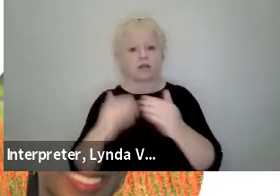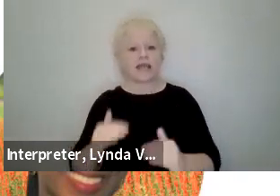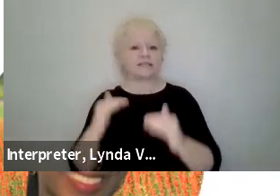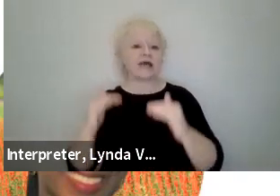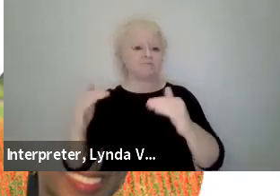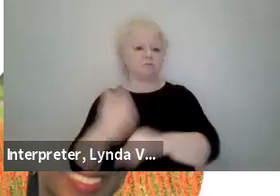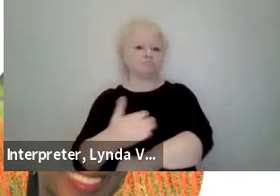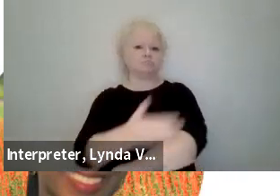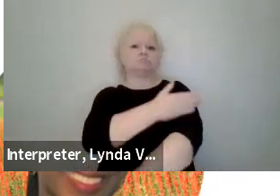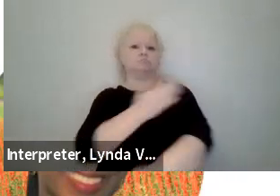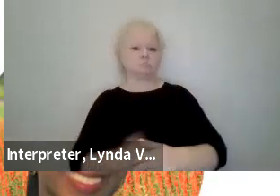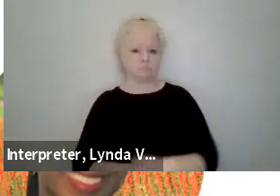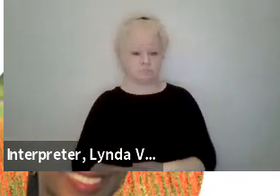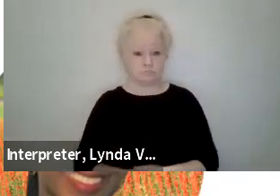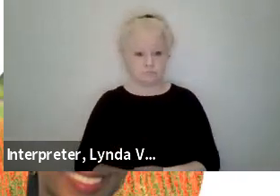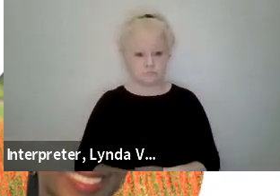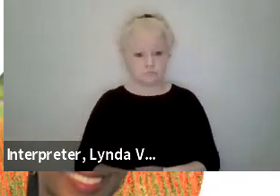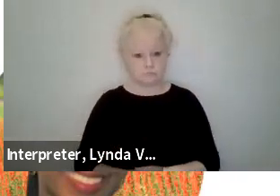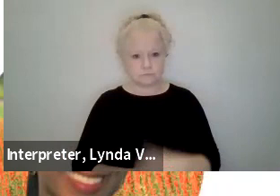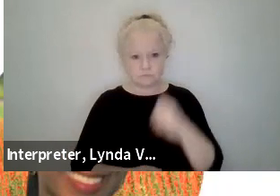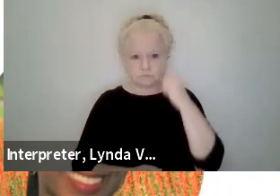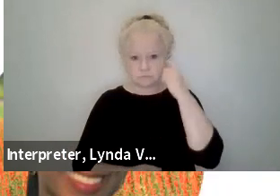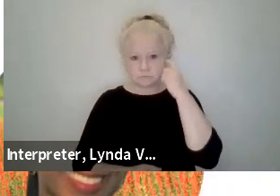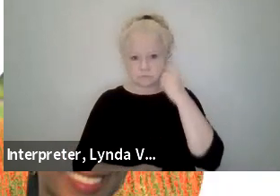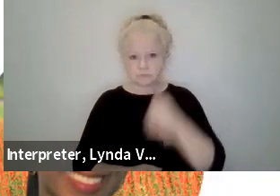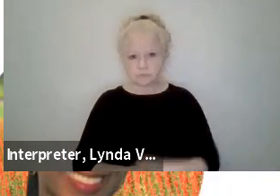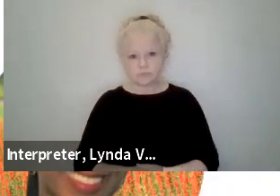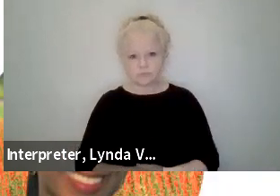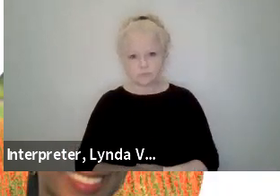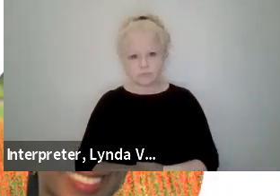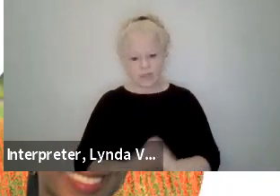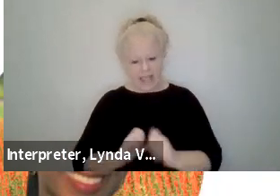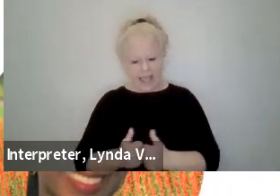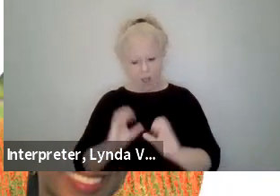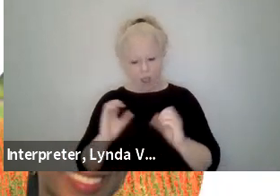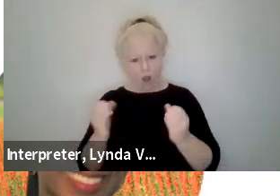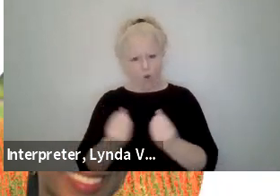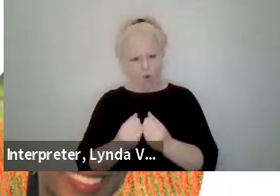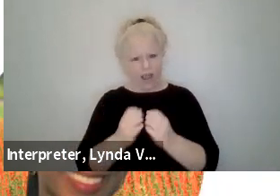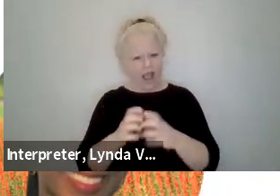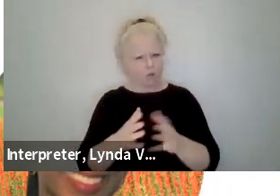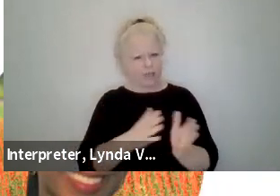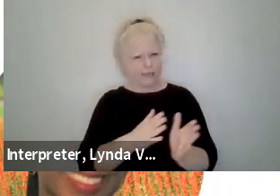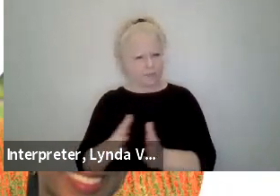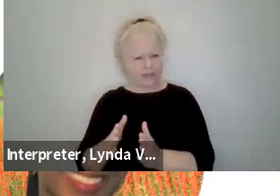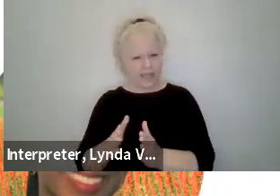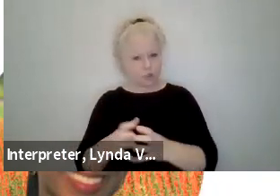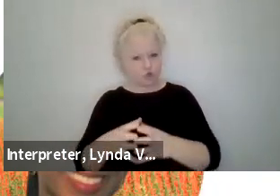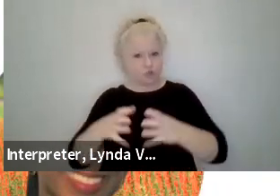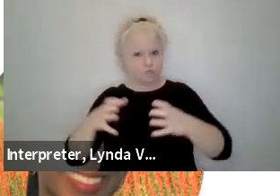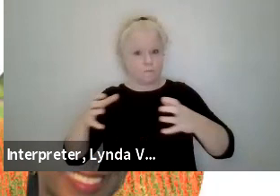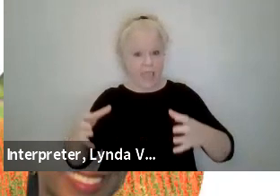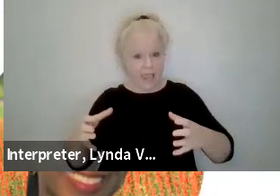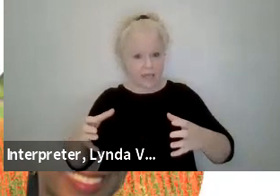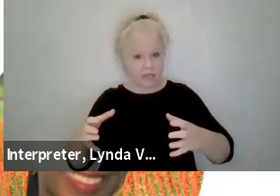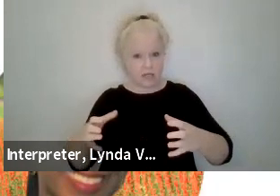level. So let's talk about how we as an organization plan to expand and strengthen the program in